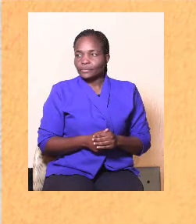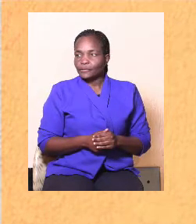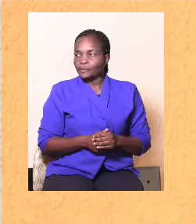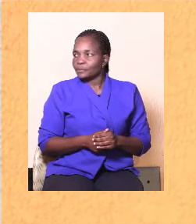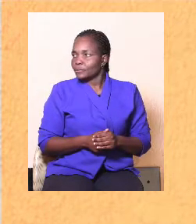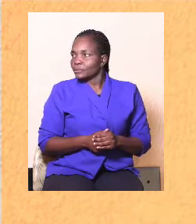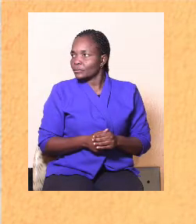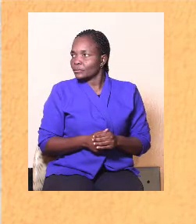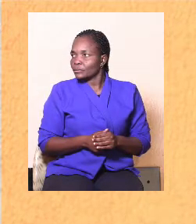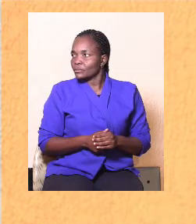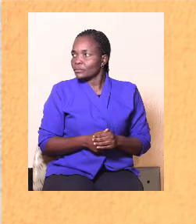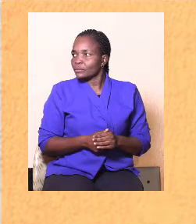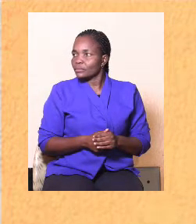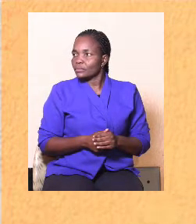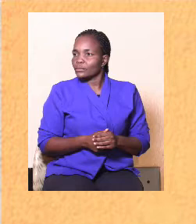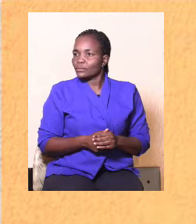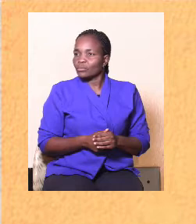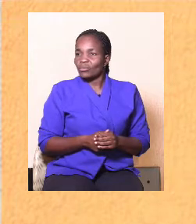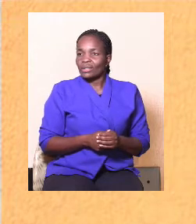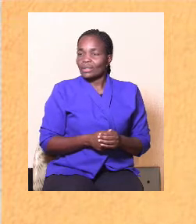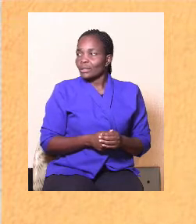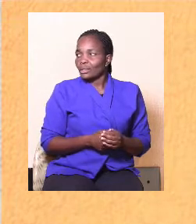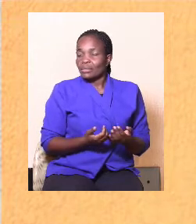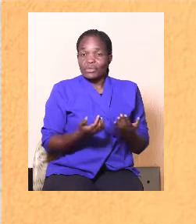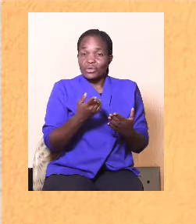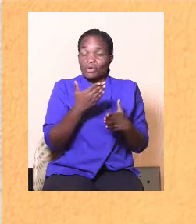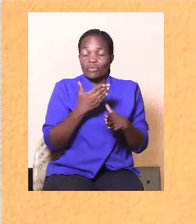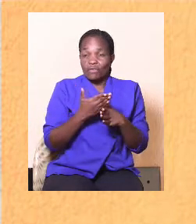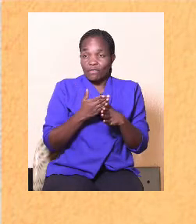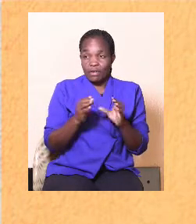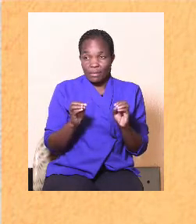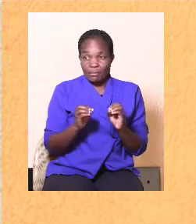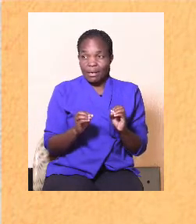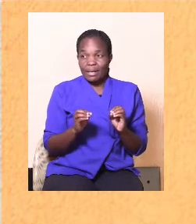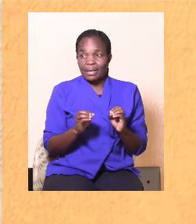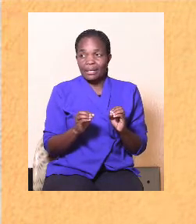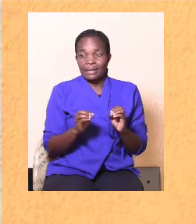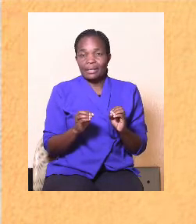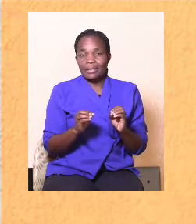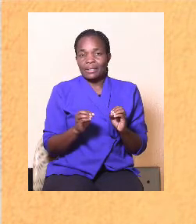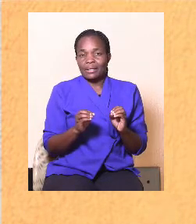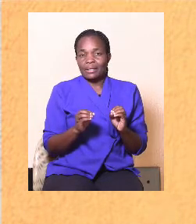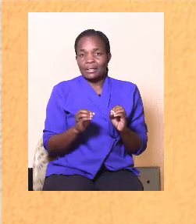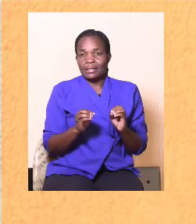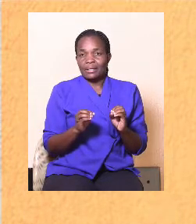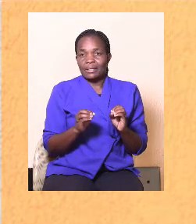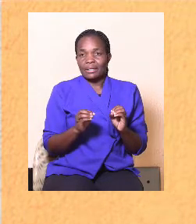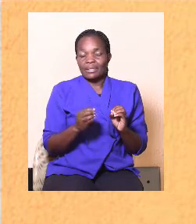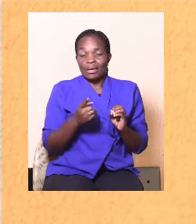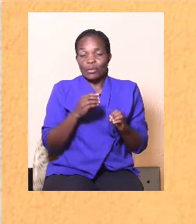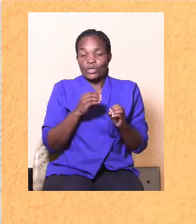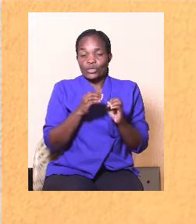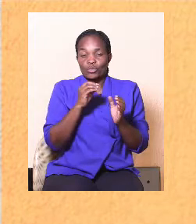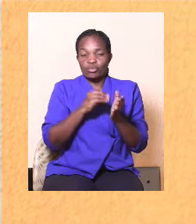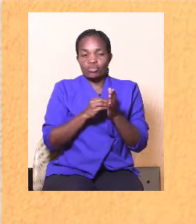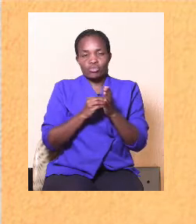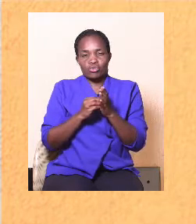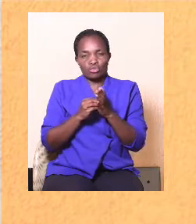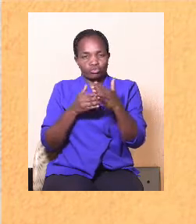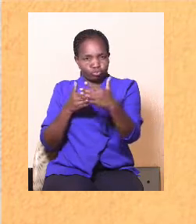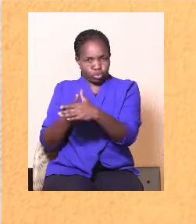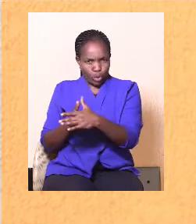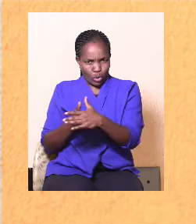Or you are unemployed, you don't have any livelihood, but because of the restrictions that we have introduced to combat